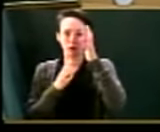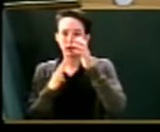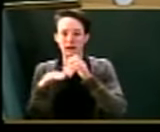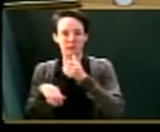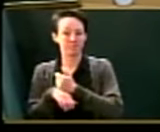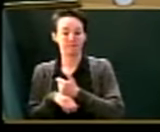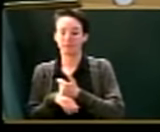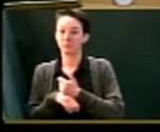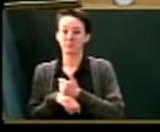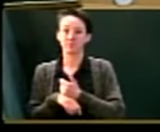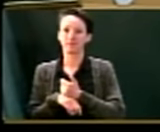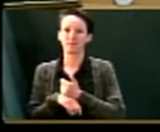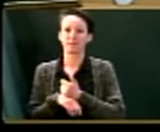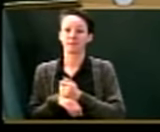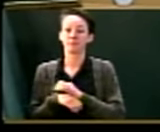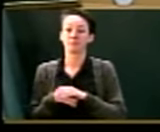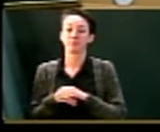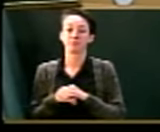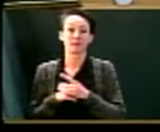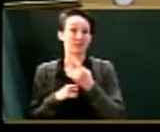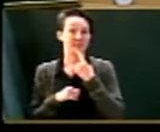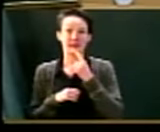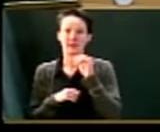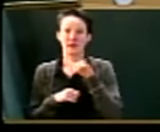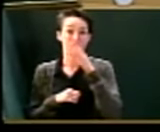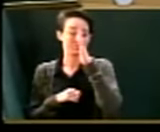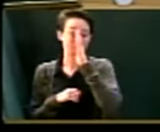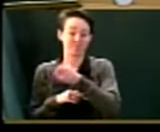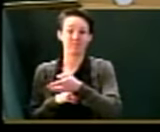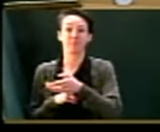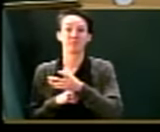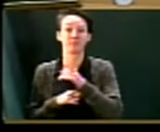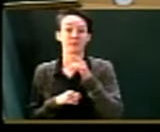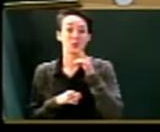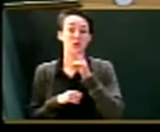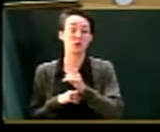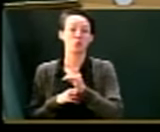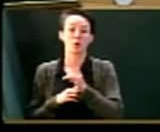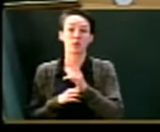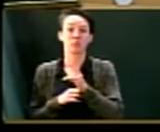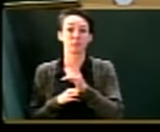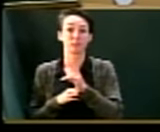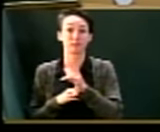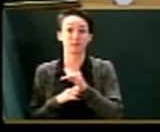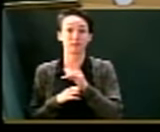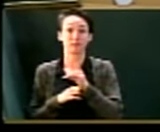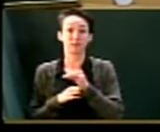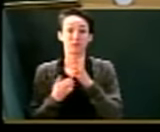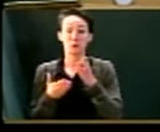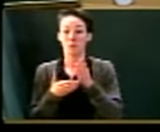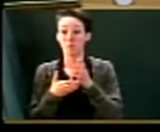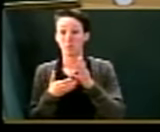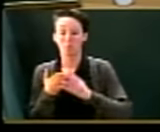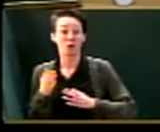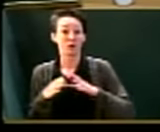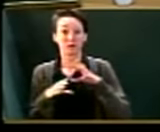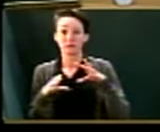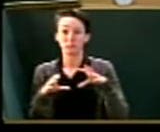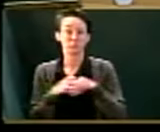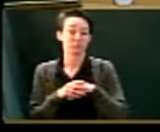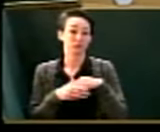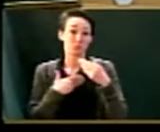up front. This is in many ways are about as victimized as everybody else is, because none